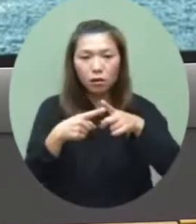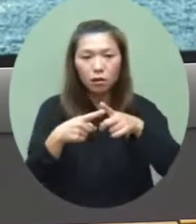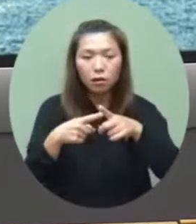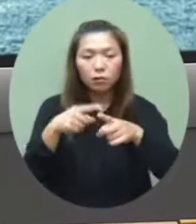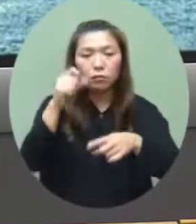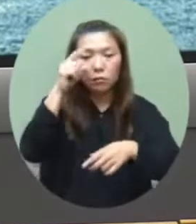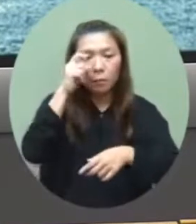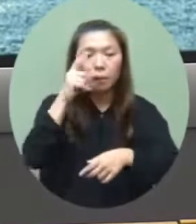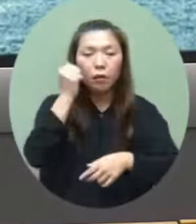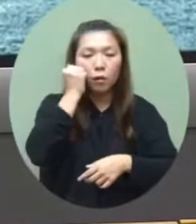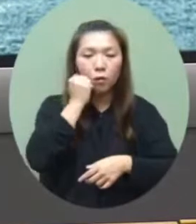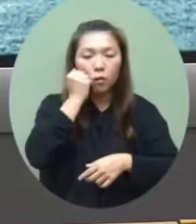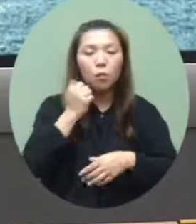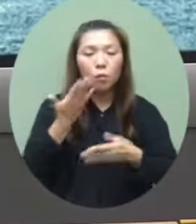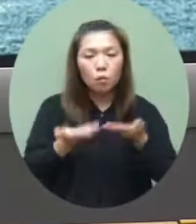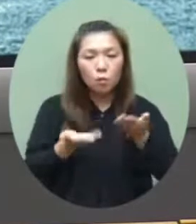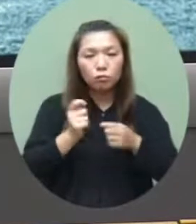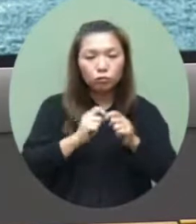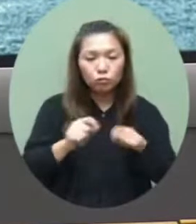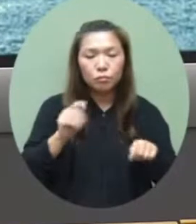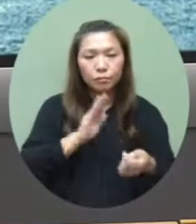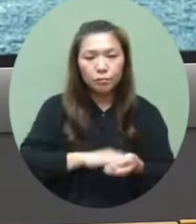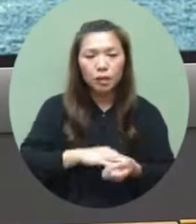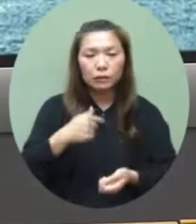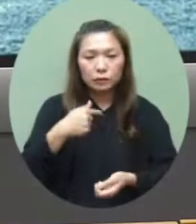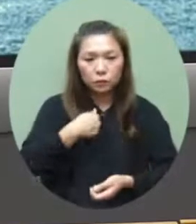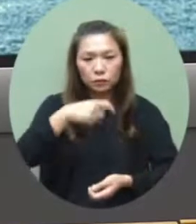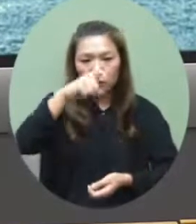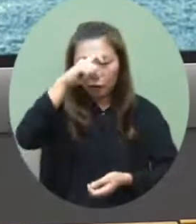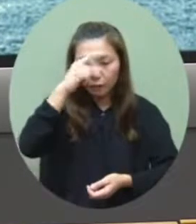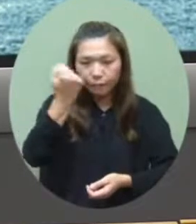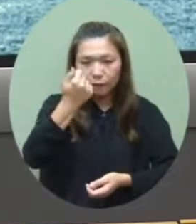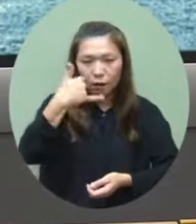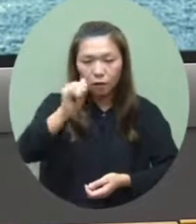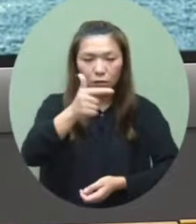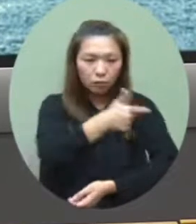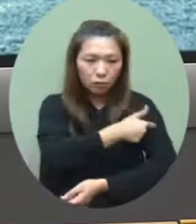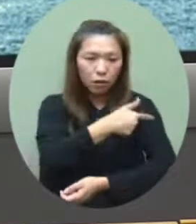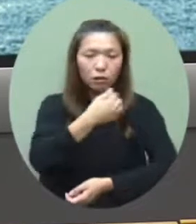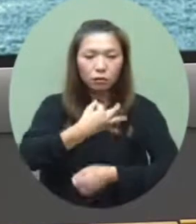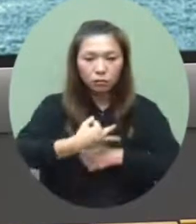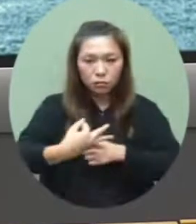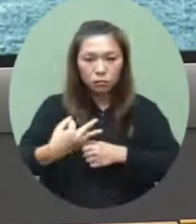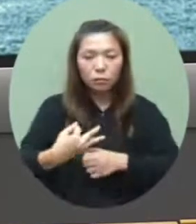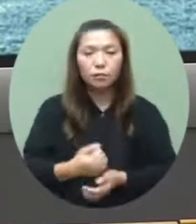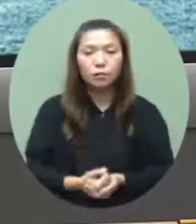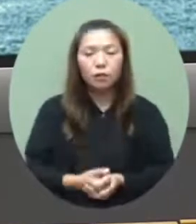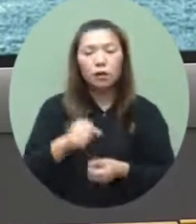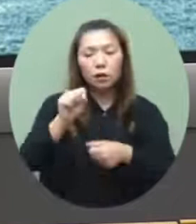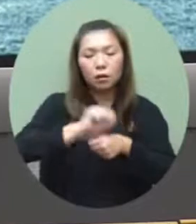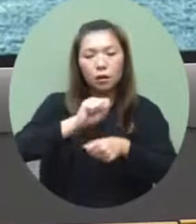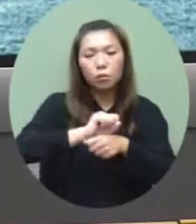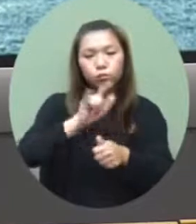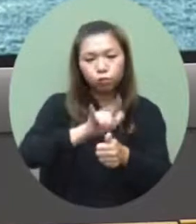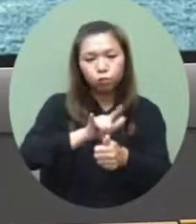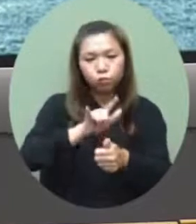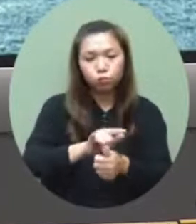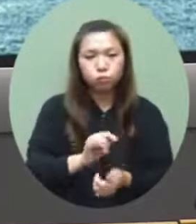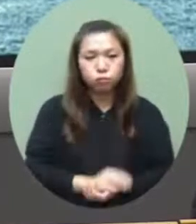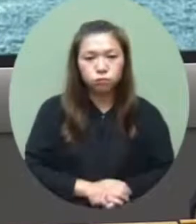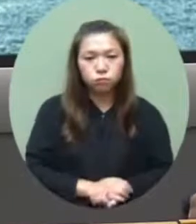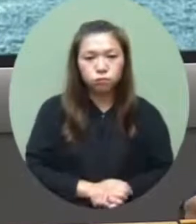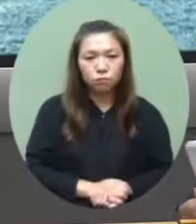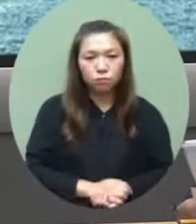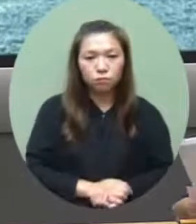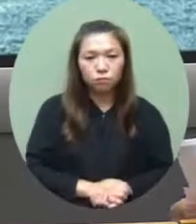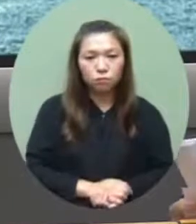those who have only been singly or doubly jabbed, especially elderly people with chronic illnesses, please get the 3rd jab as